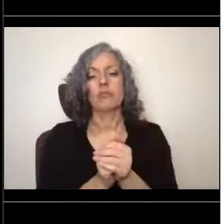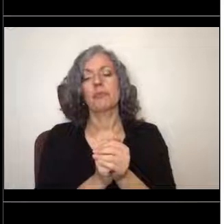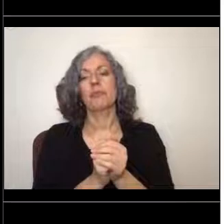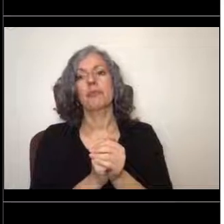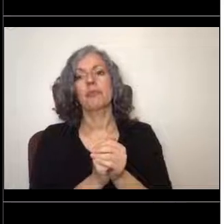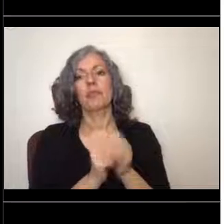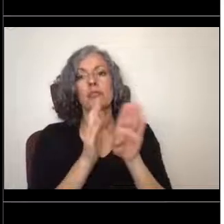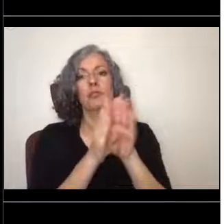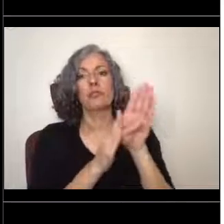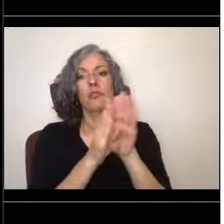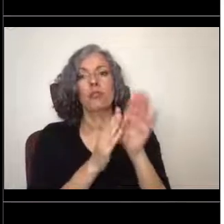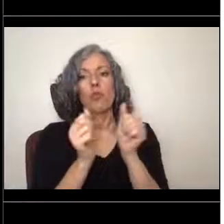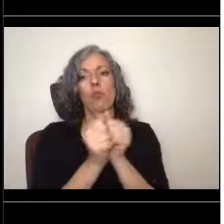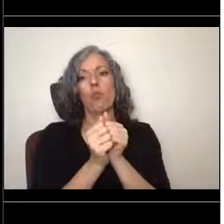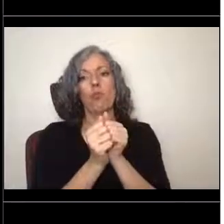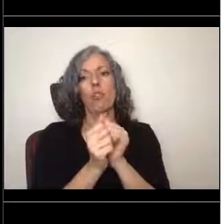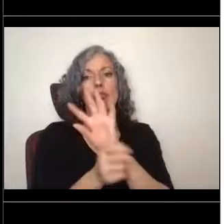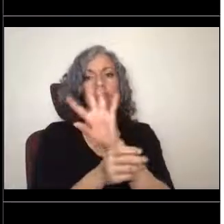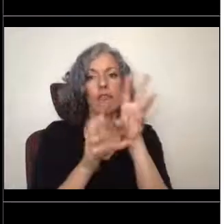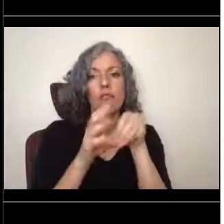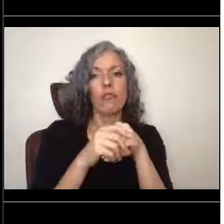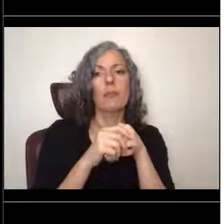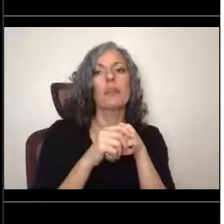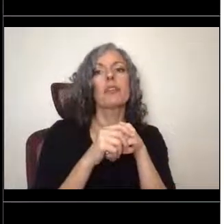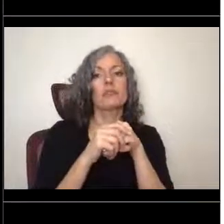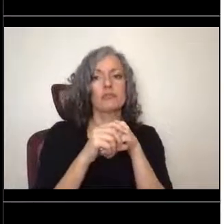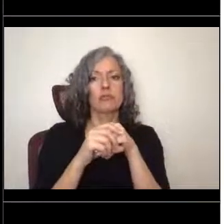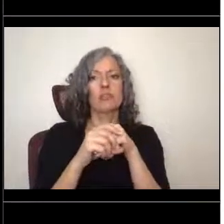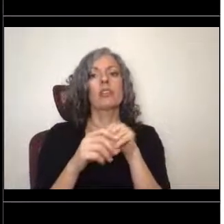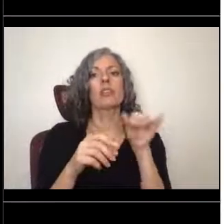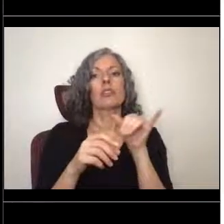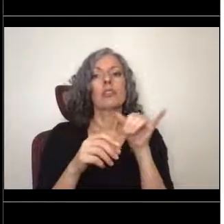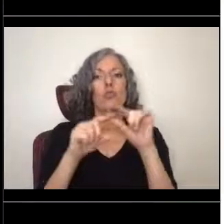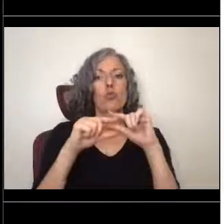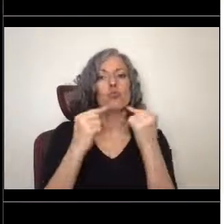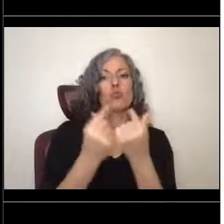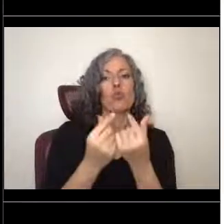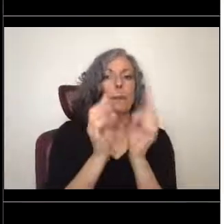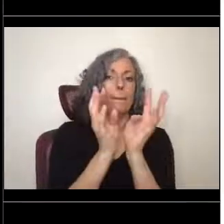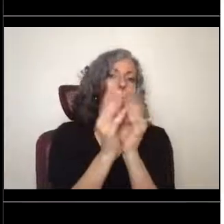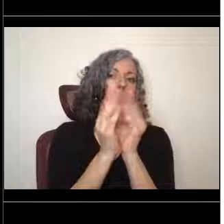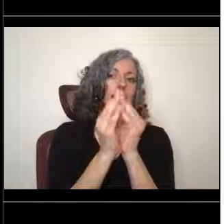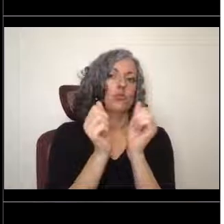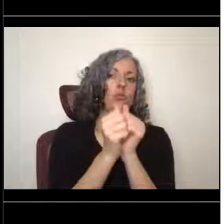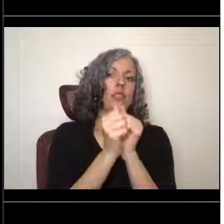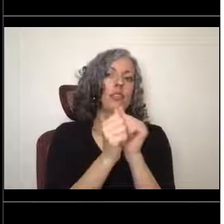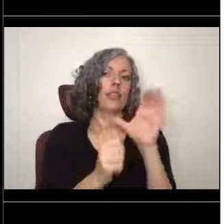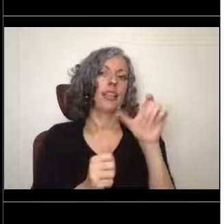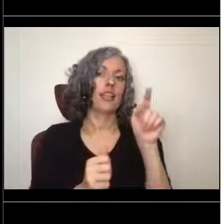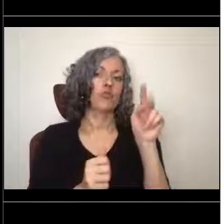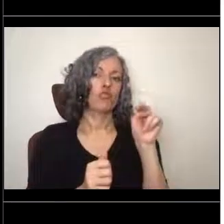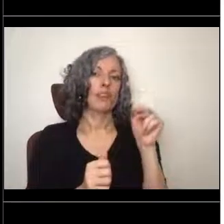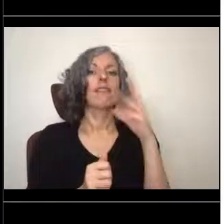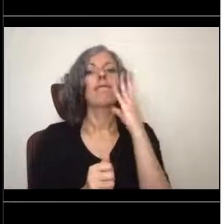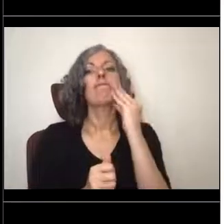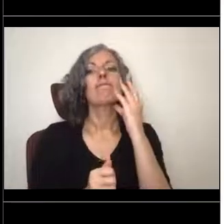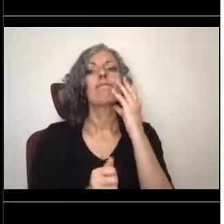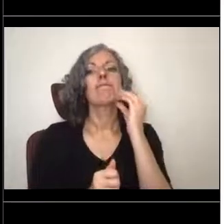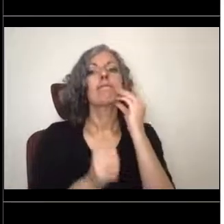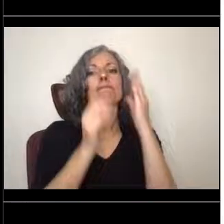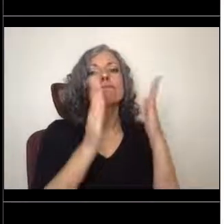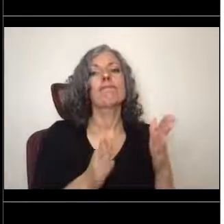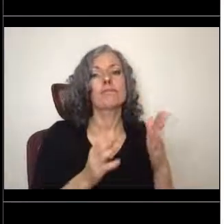with robust engagement and internal group meetings with Caltrans subject matter experts. And then the ATP